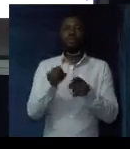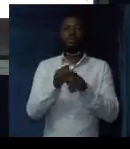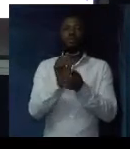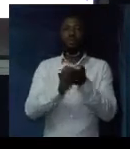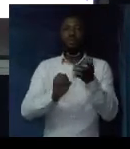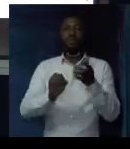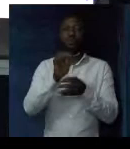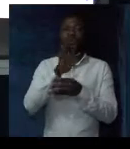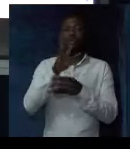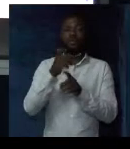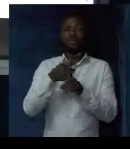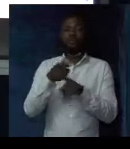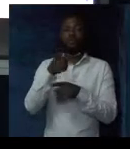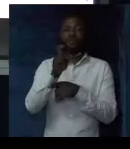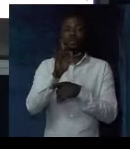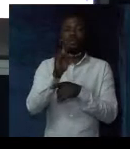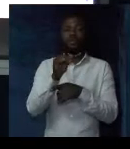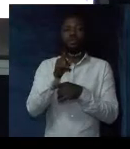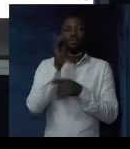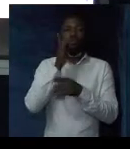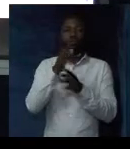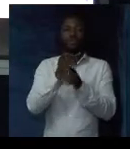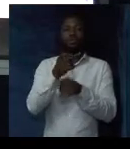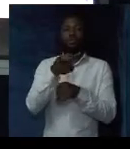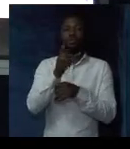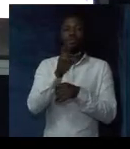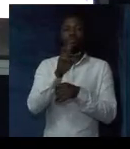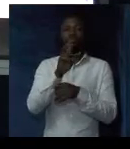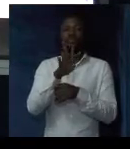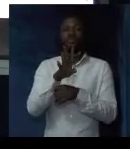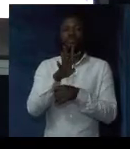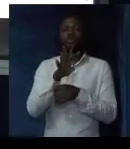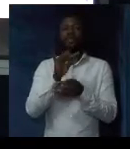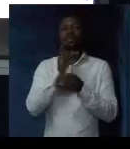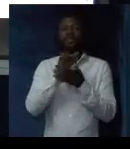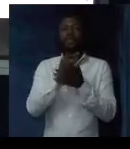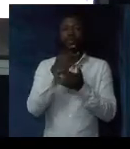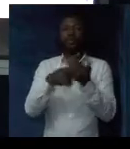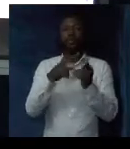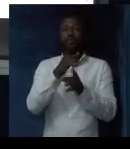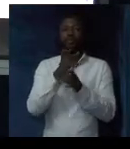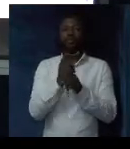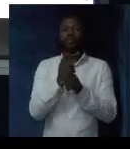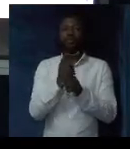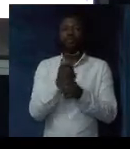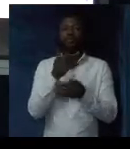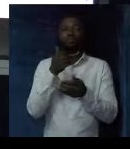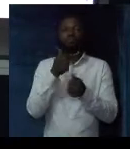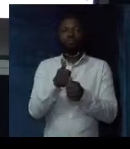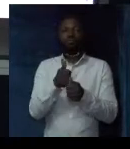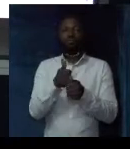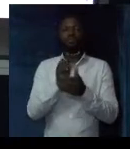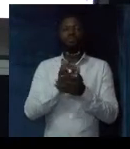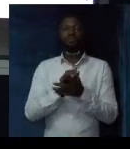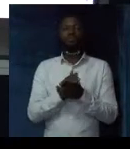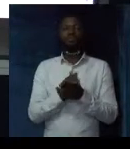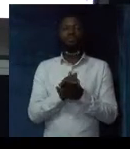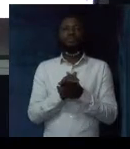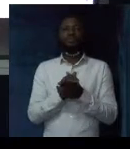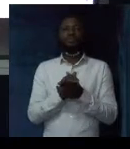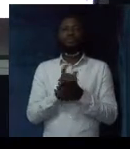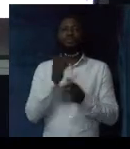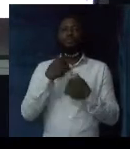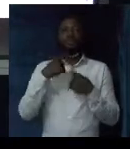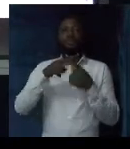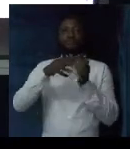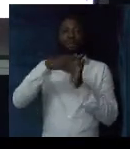So subtract 56 from 180, you will get 124, my friend. Is that what you got? Then good job you. Now